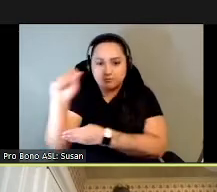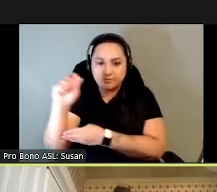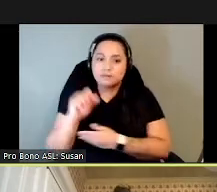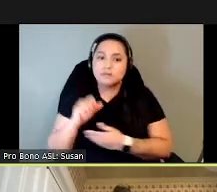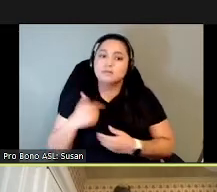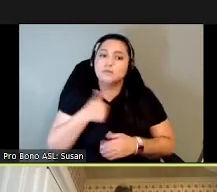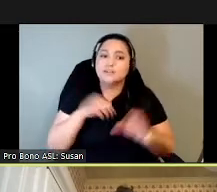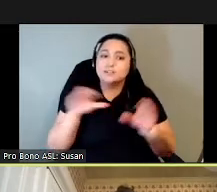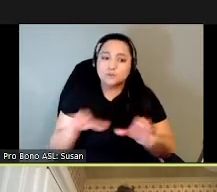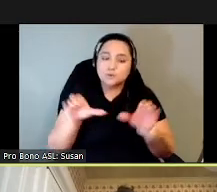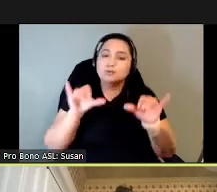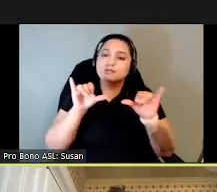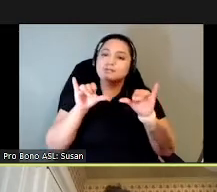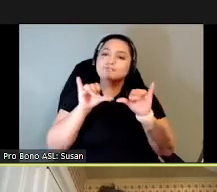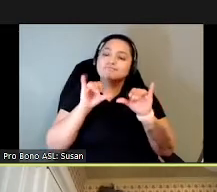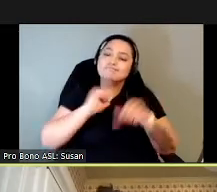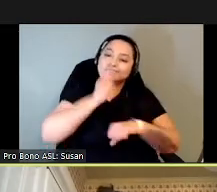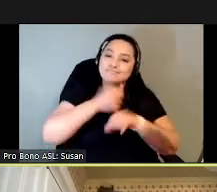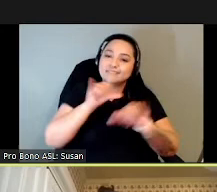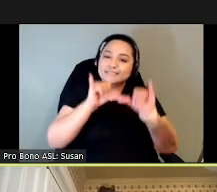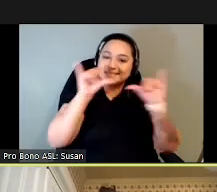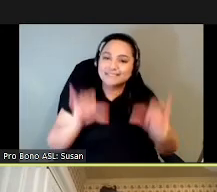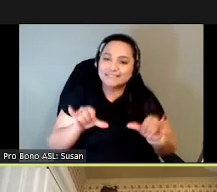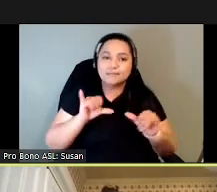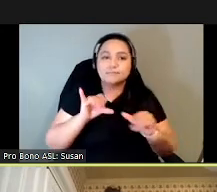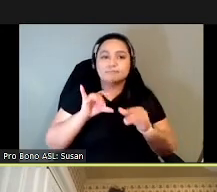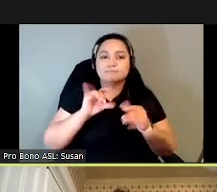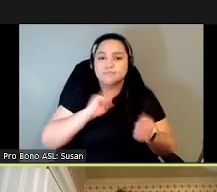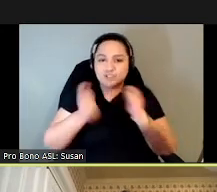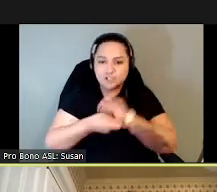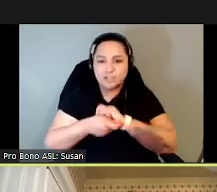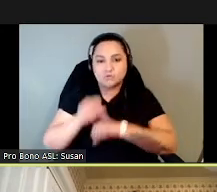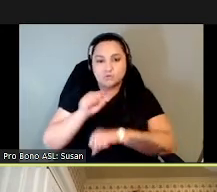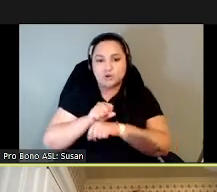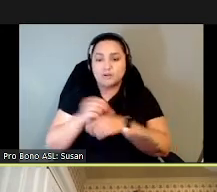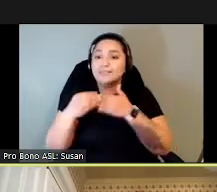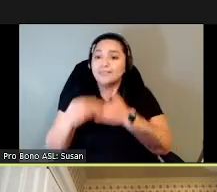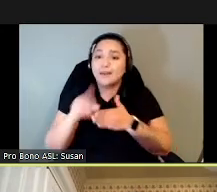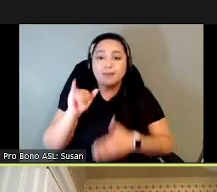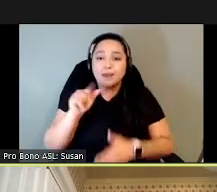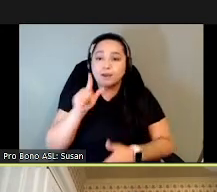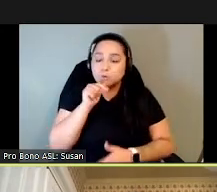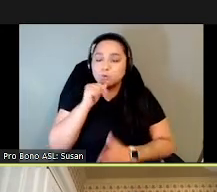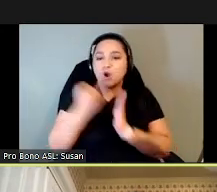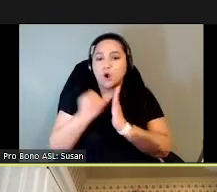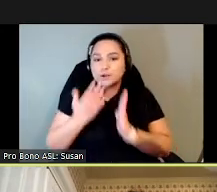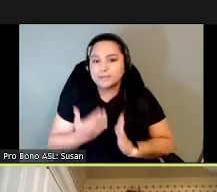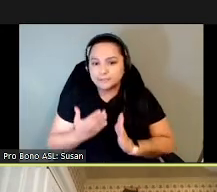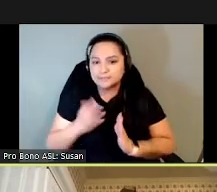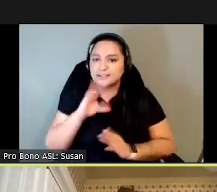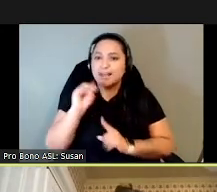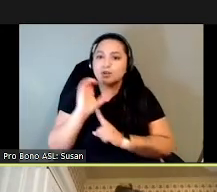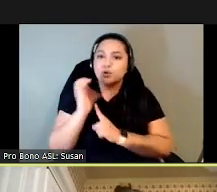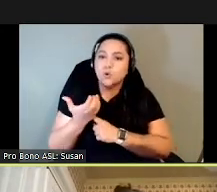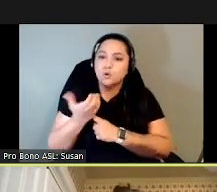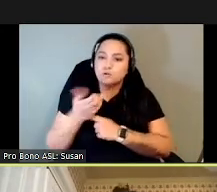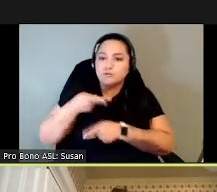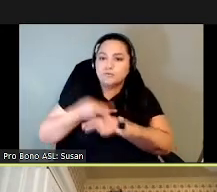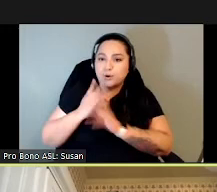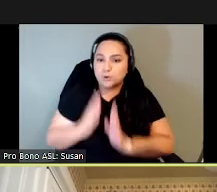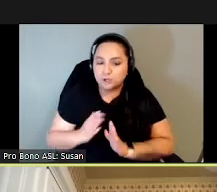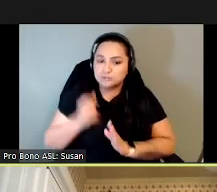that's led by artists and culture bearers. As Mamako Agbo says, it's about community